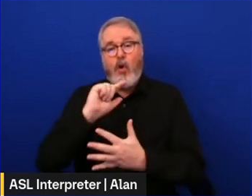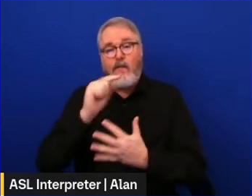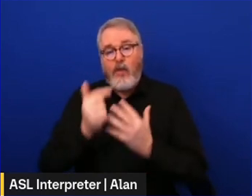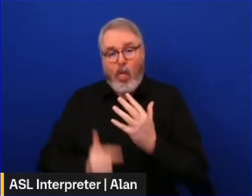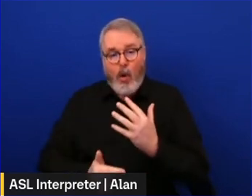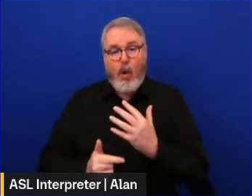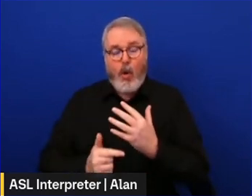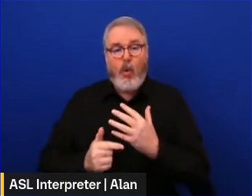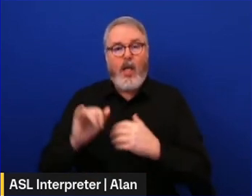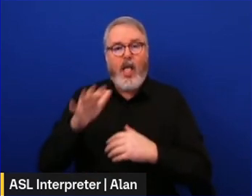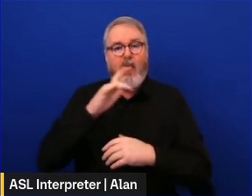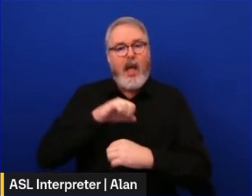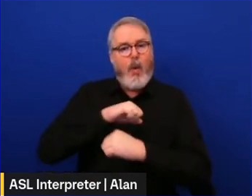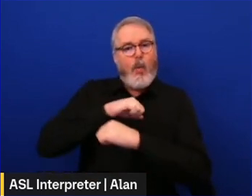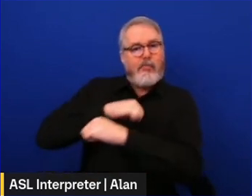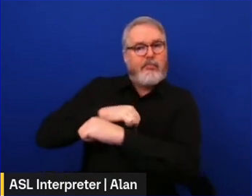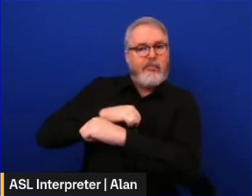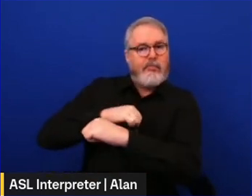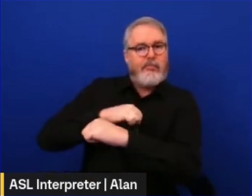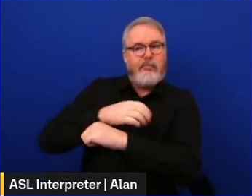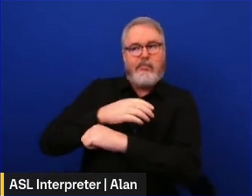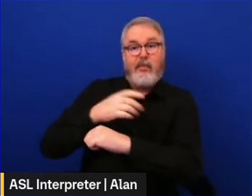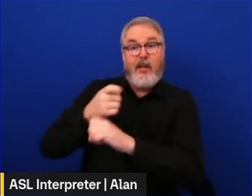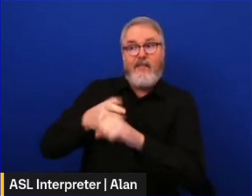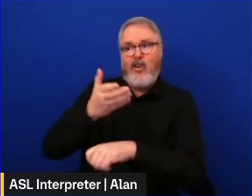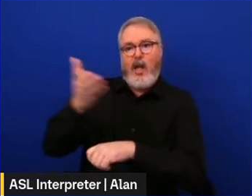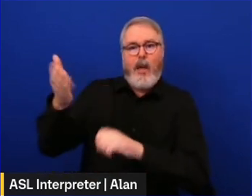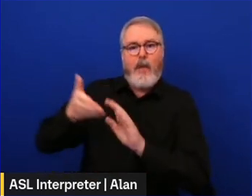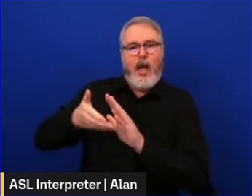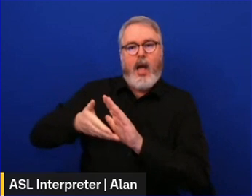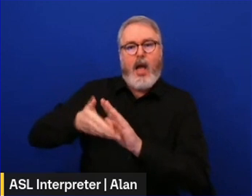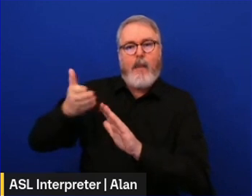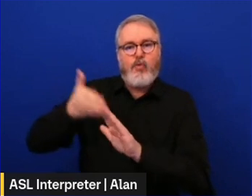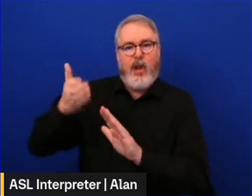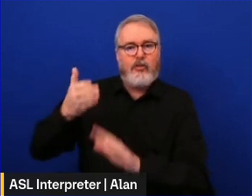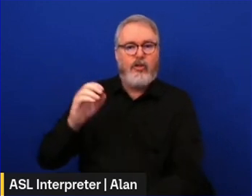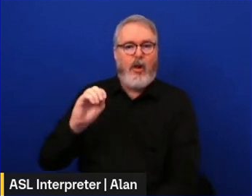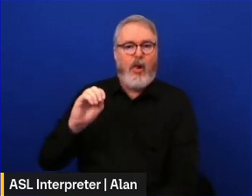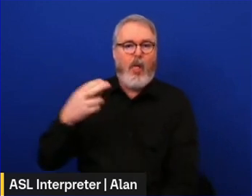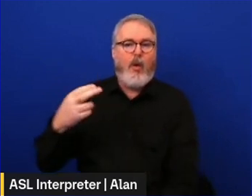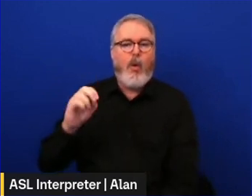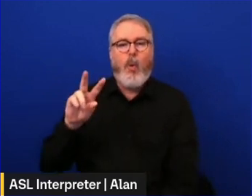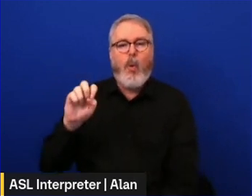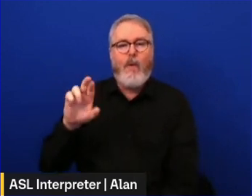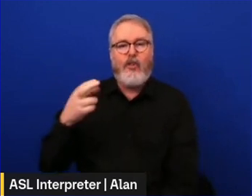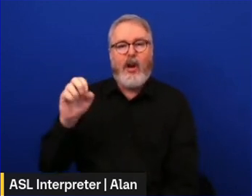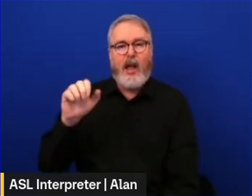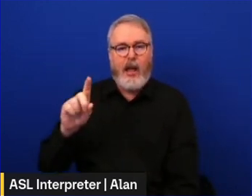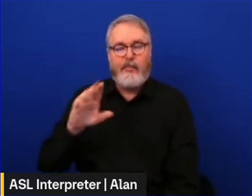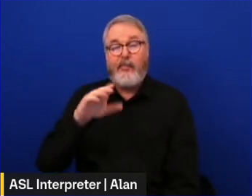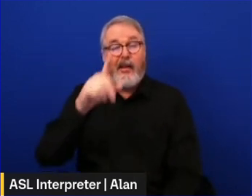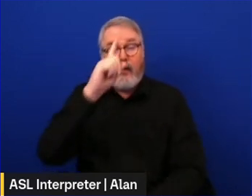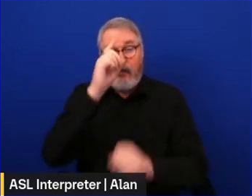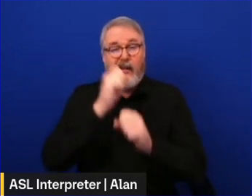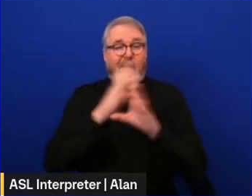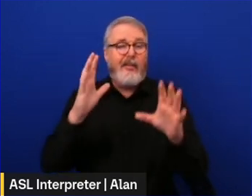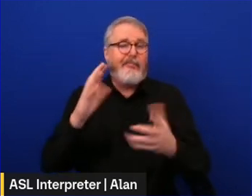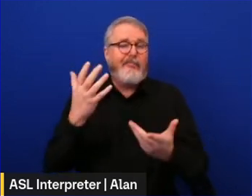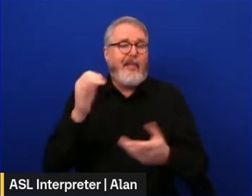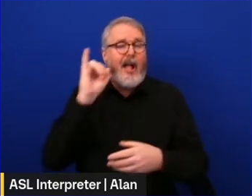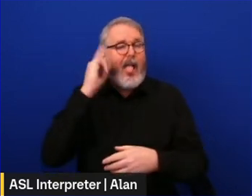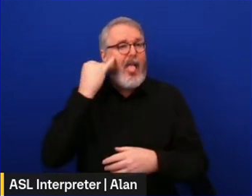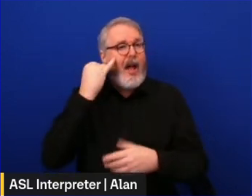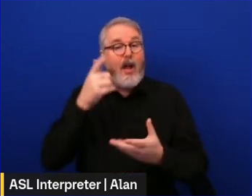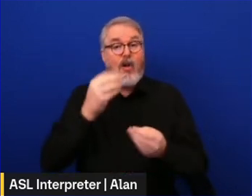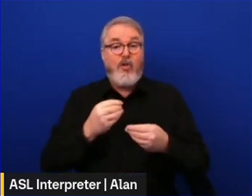developers from operational overhead. Think of it as providing